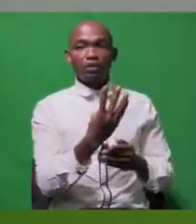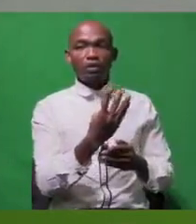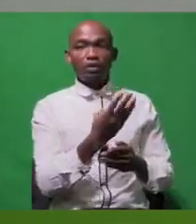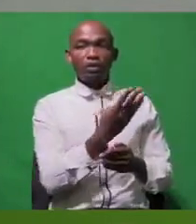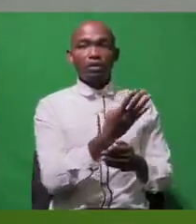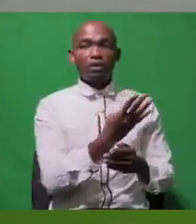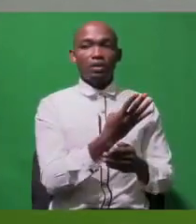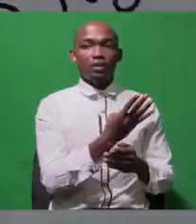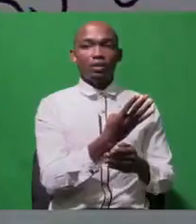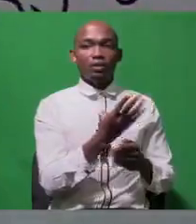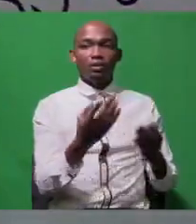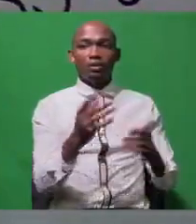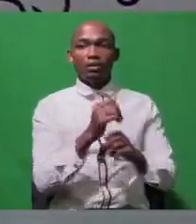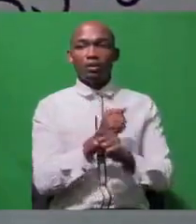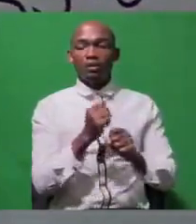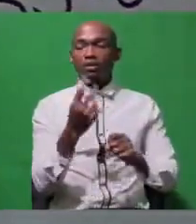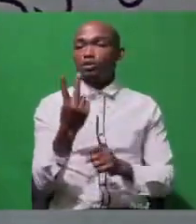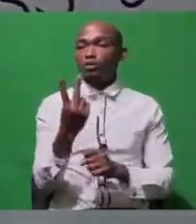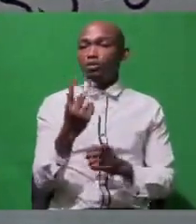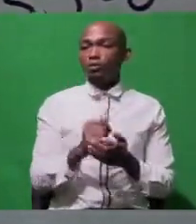and here 2.